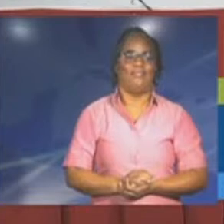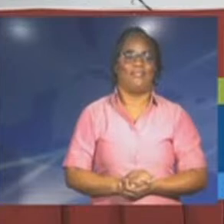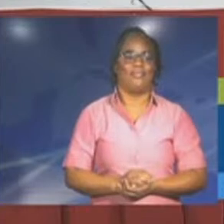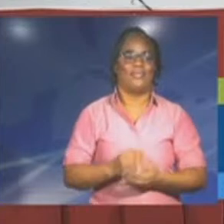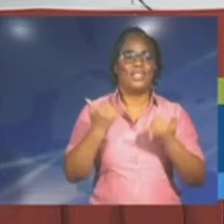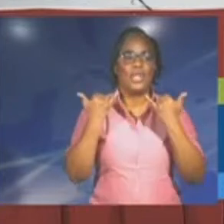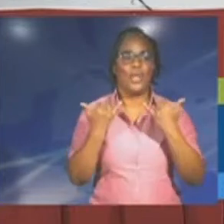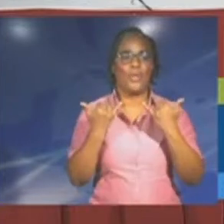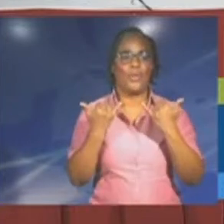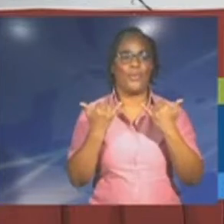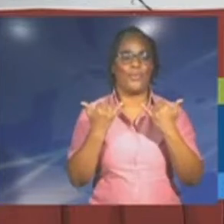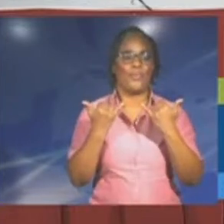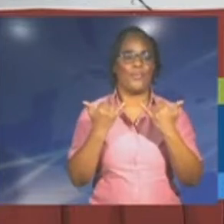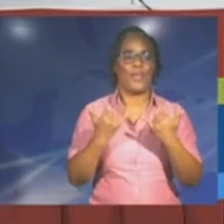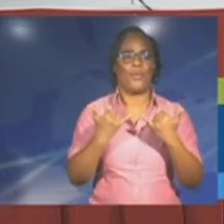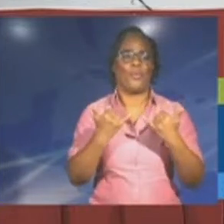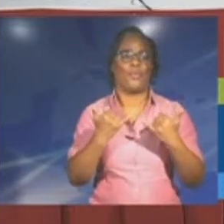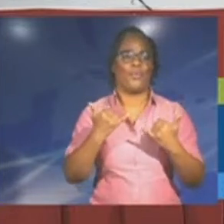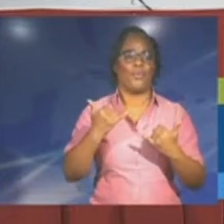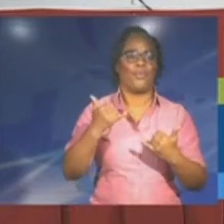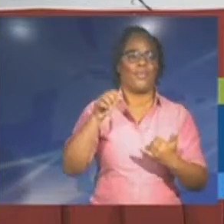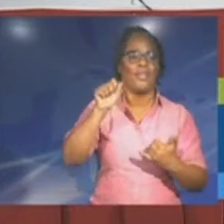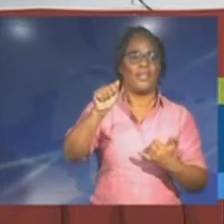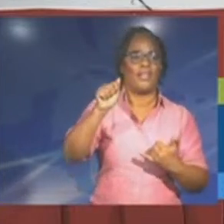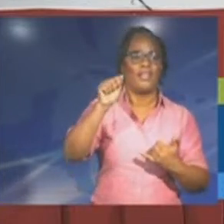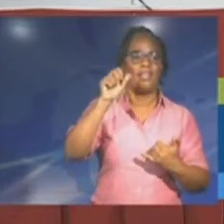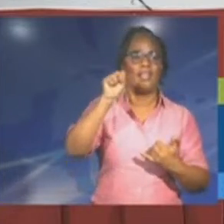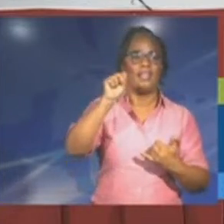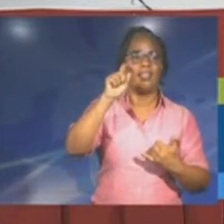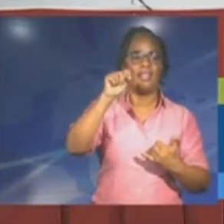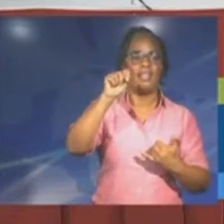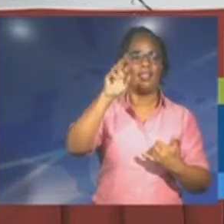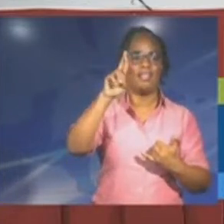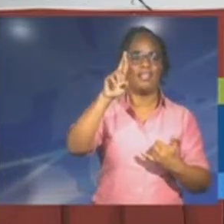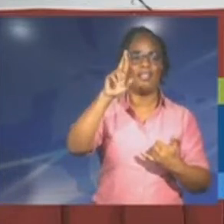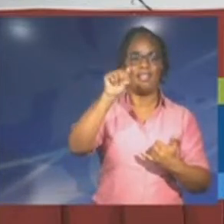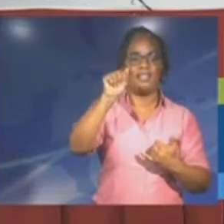haven't heard from Astronet Health in a while. Welcome back.